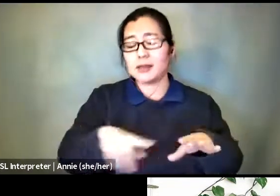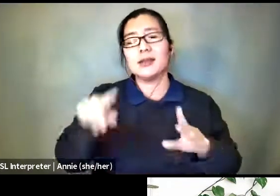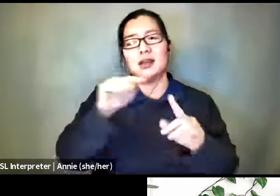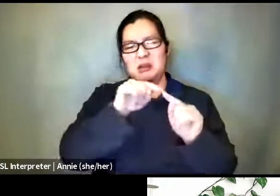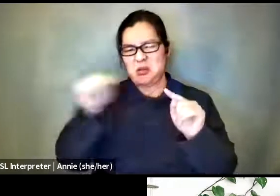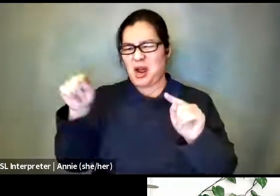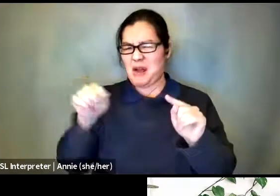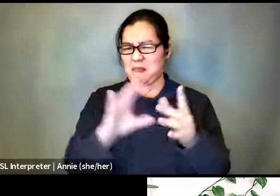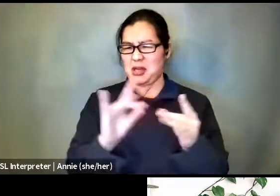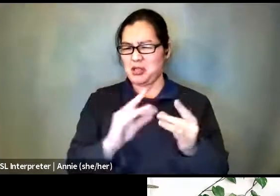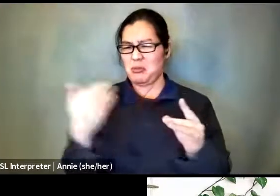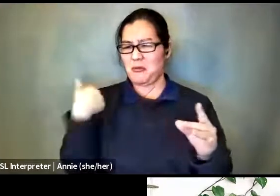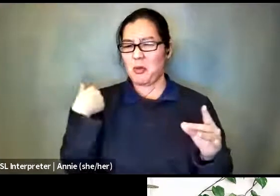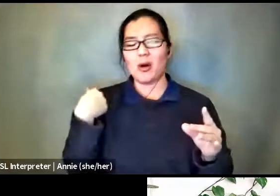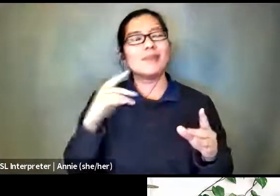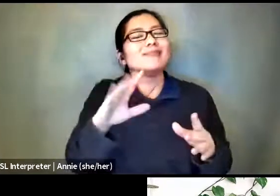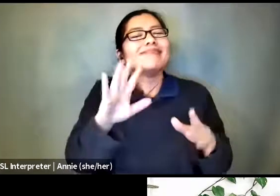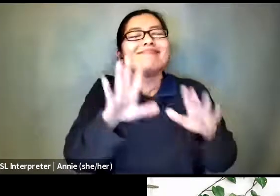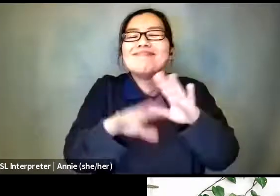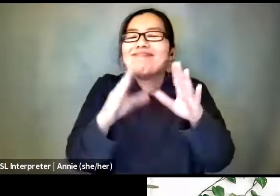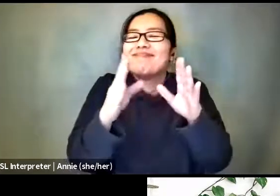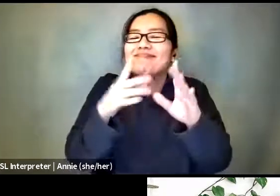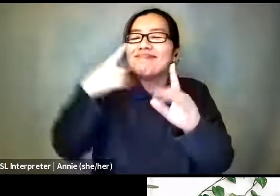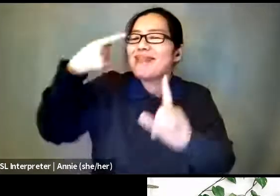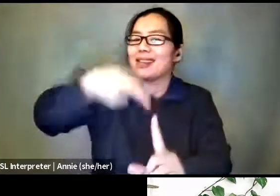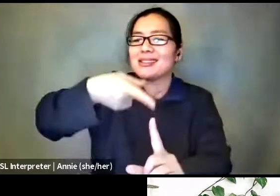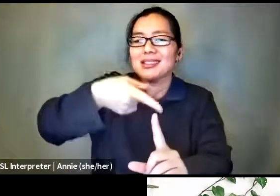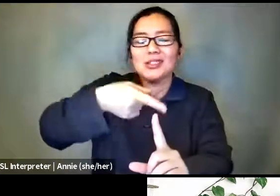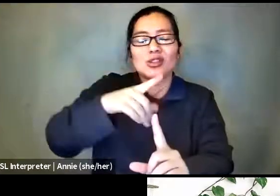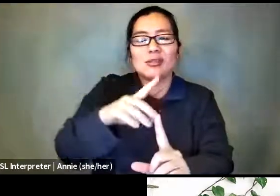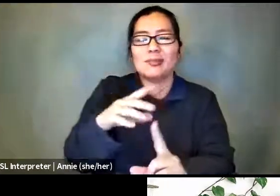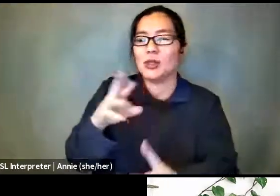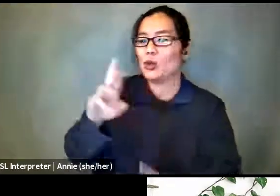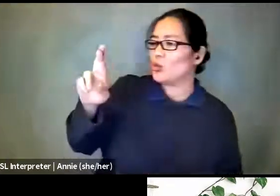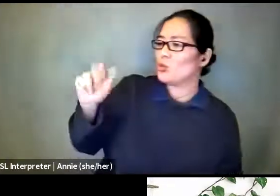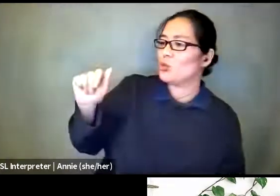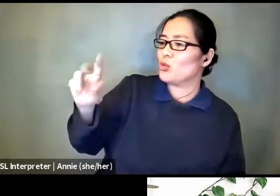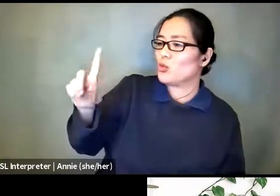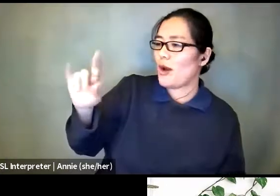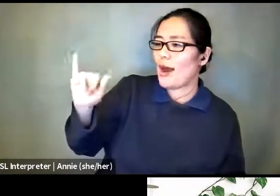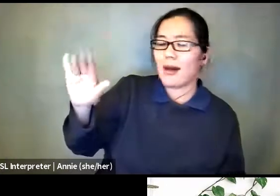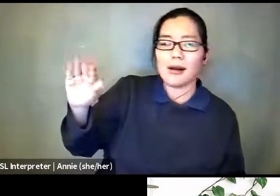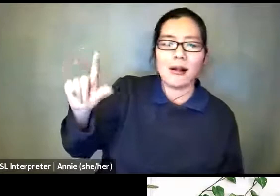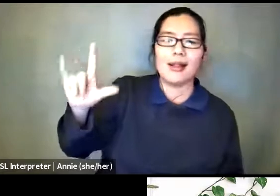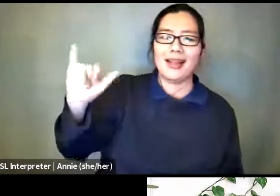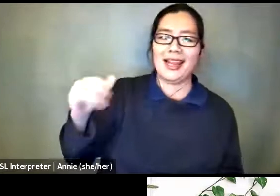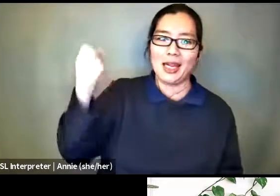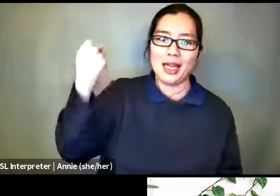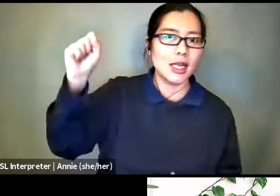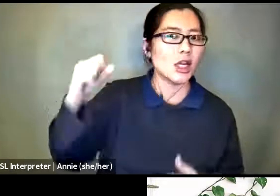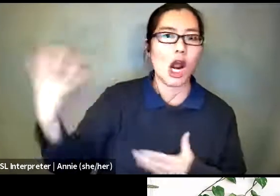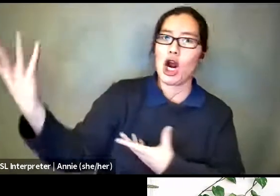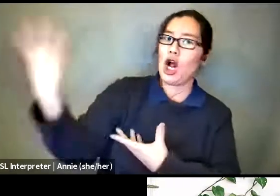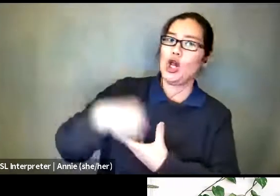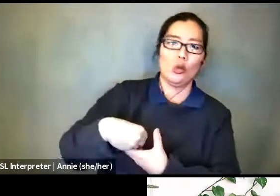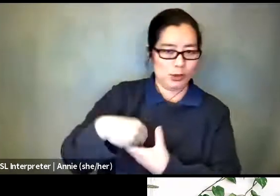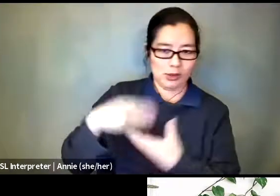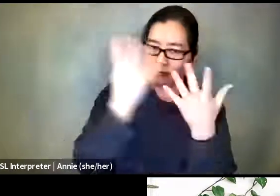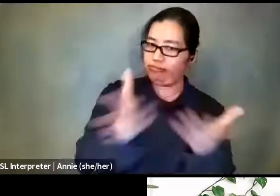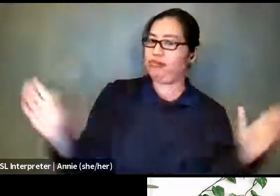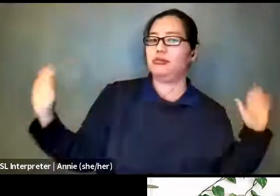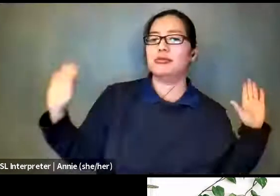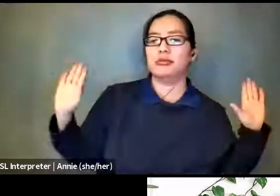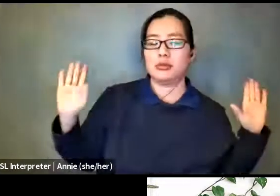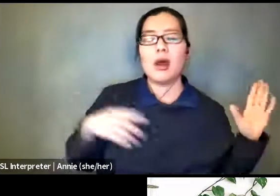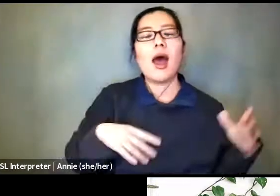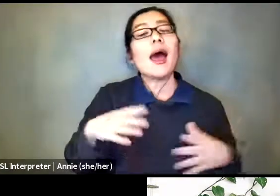tcin.co/COC, but basically just being radically inclusive. And please do share what you're learning, share your aha moments, share what